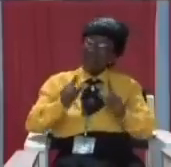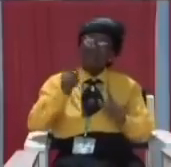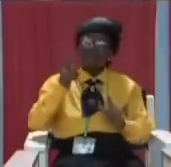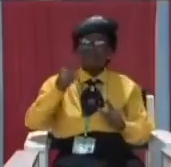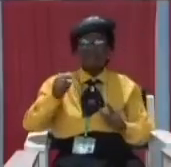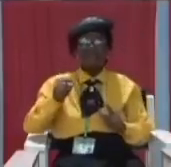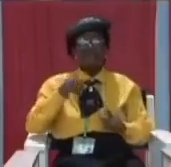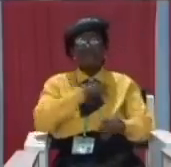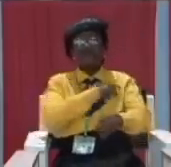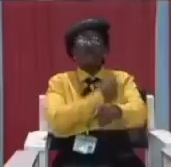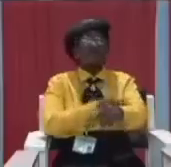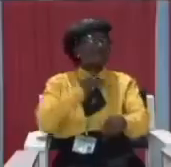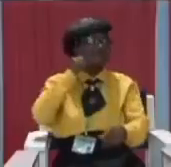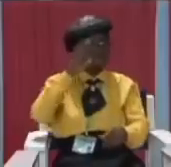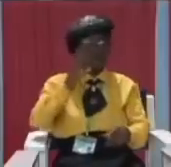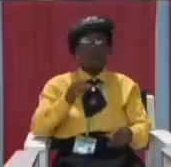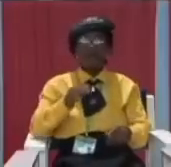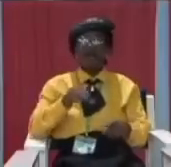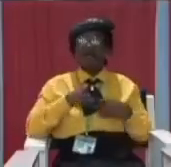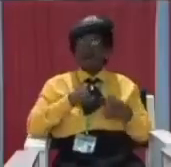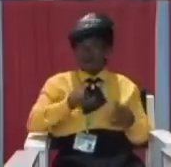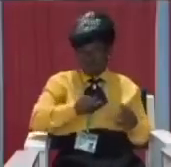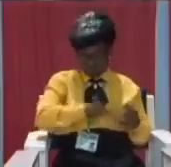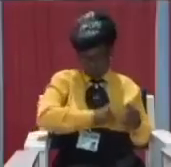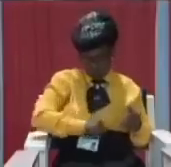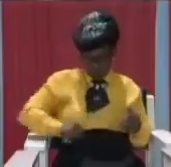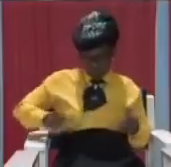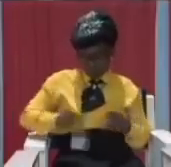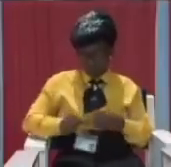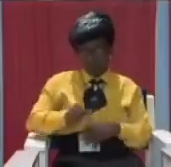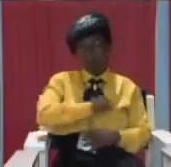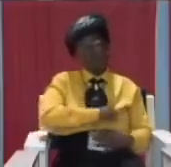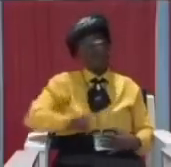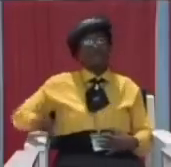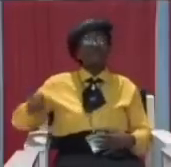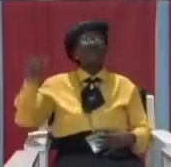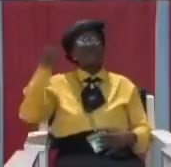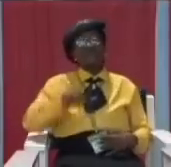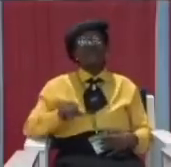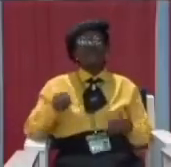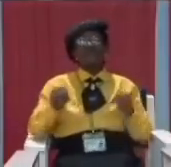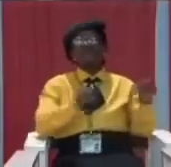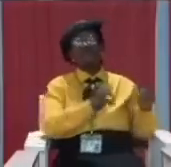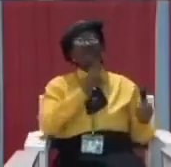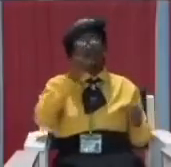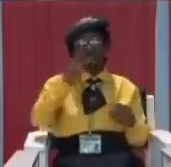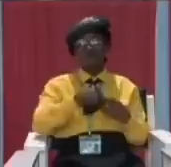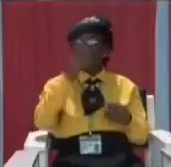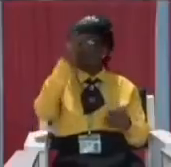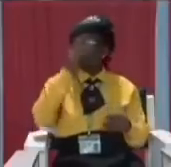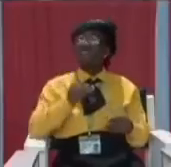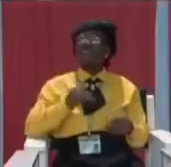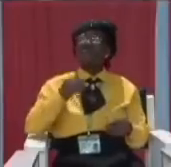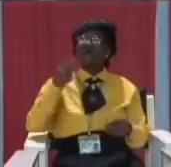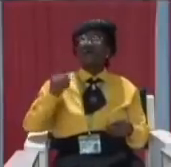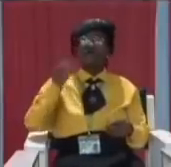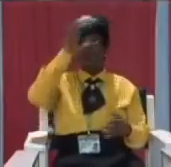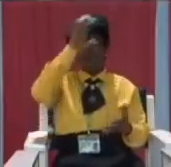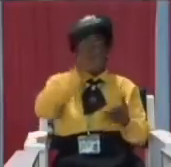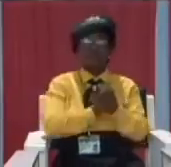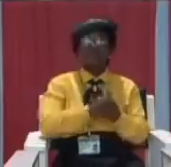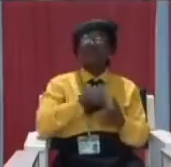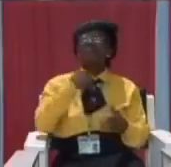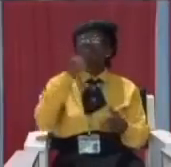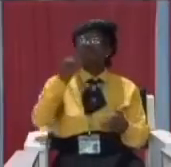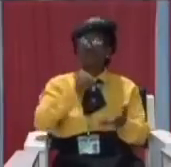her to sleep and brought out the twins. And the husband told the doctor, I don't want any more child.